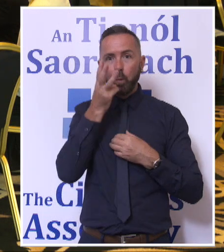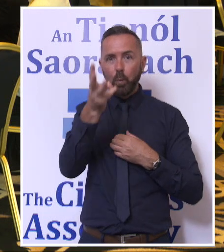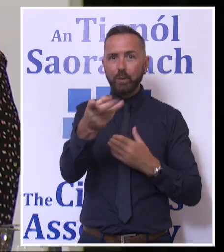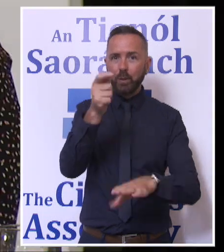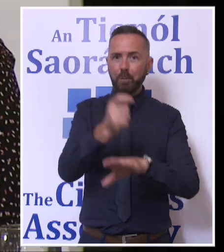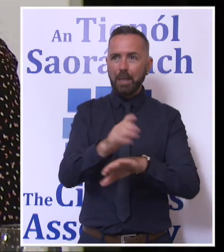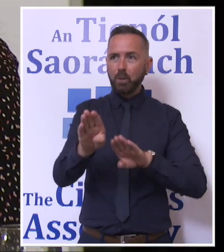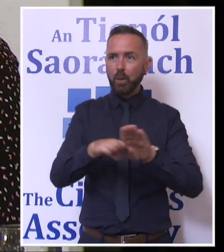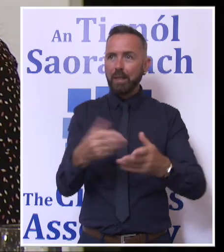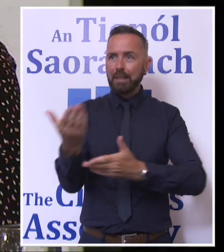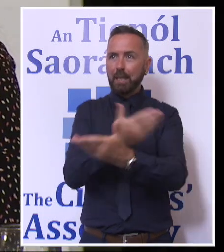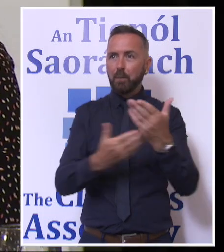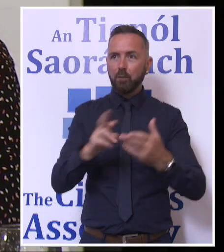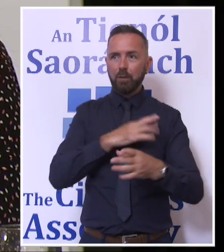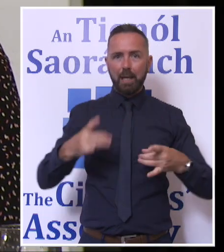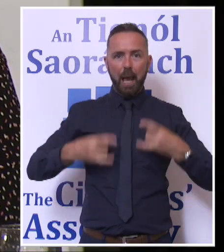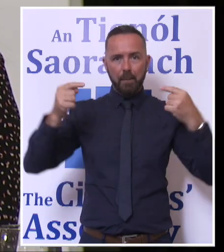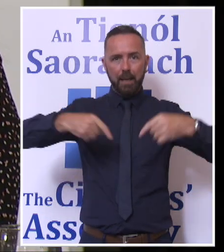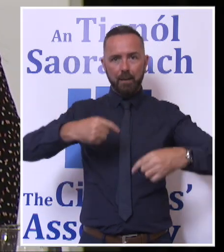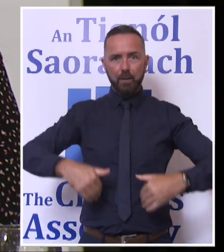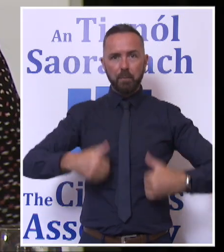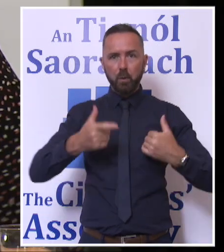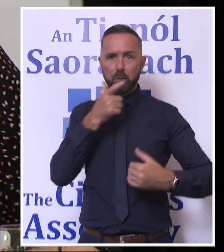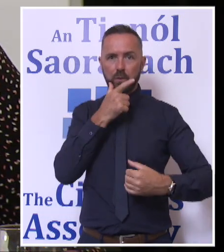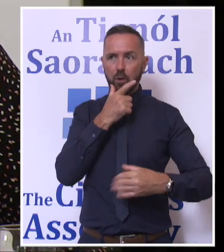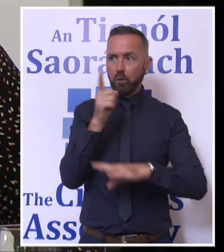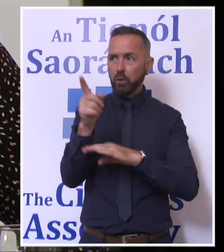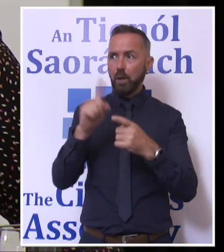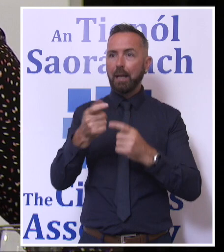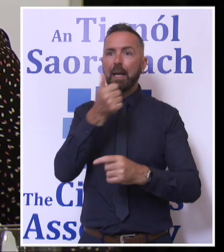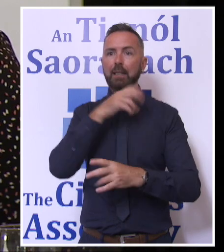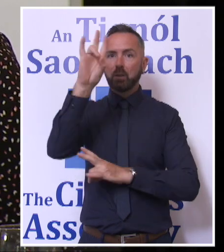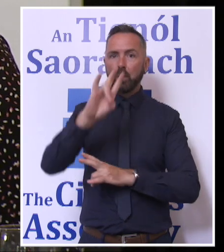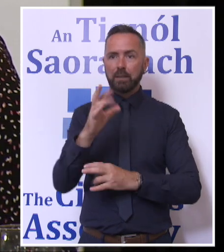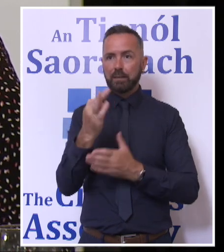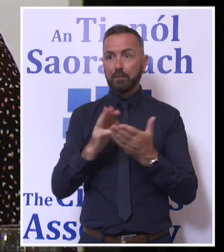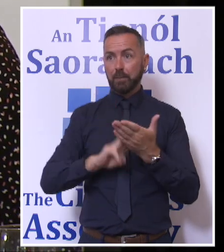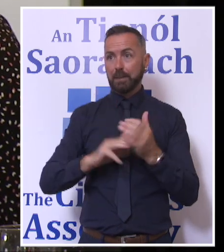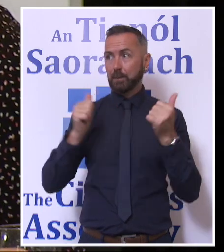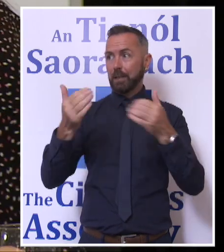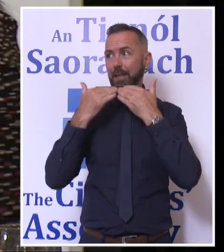delighted to be here this morning to talk to you and answer questions in a little while. Thank you.